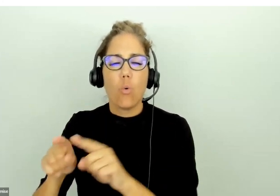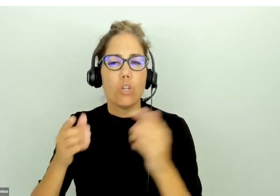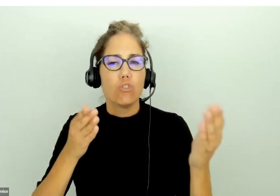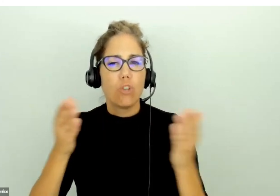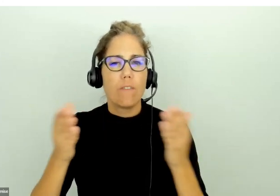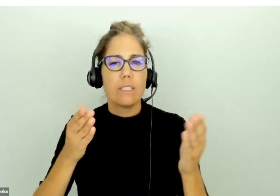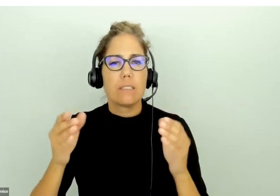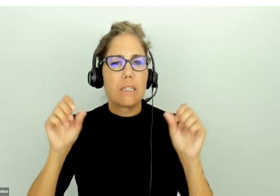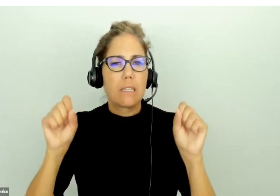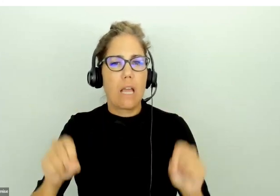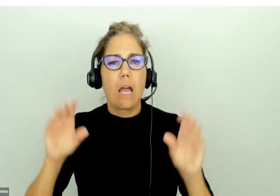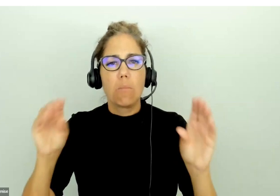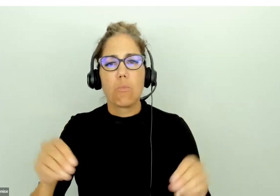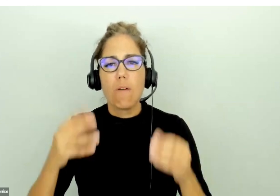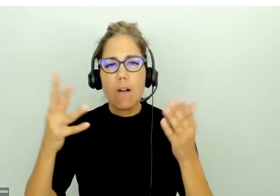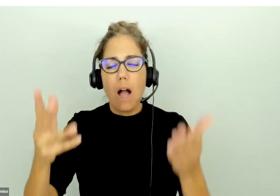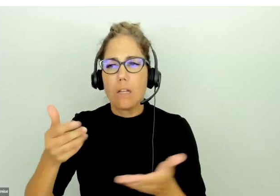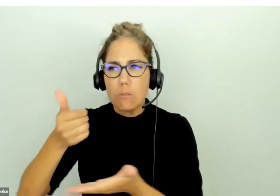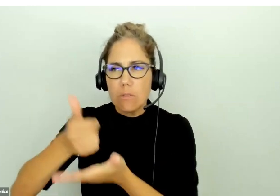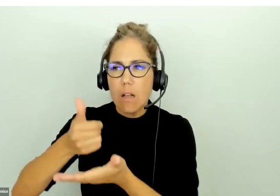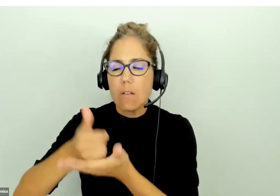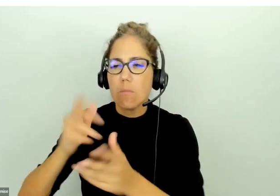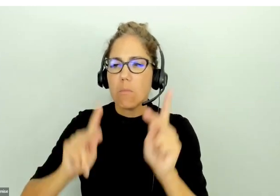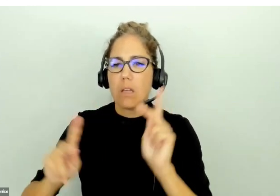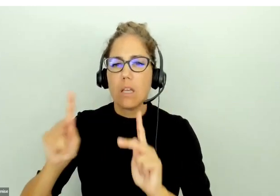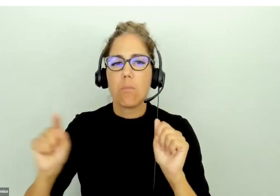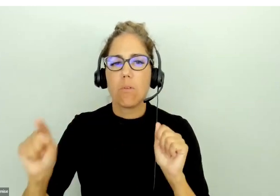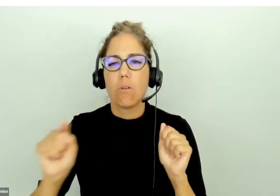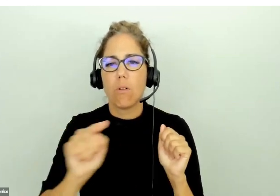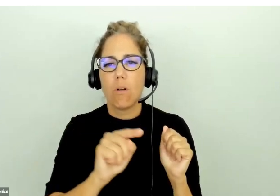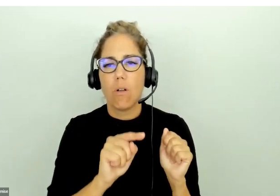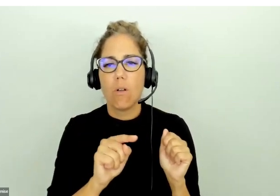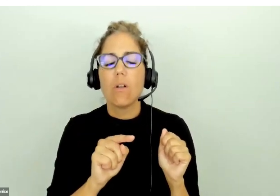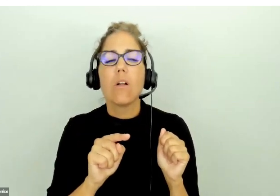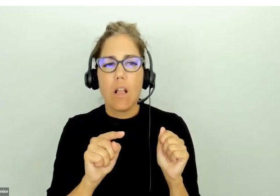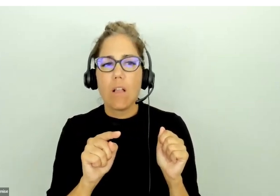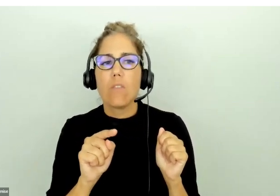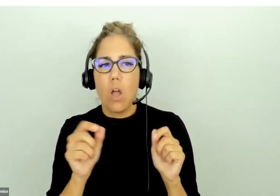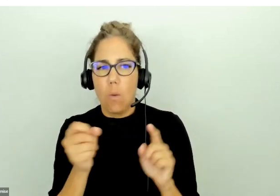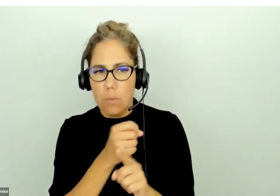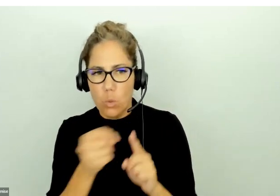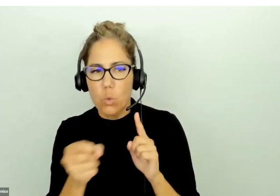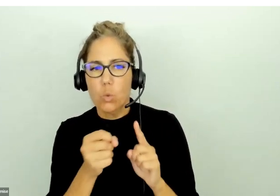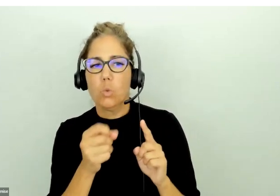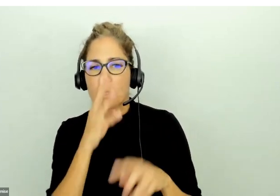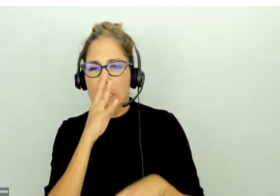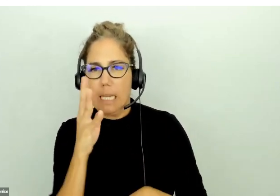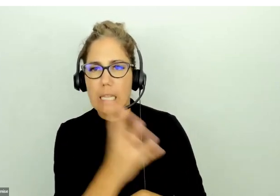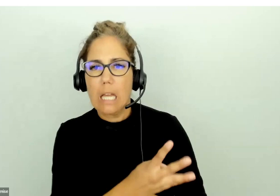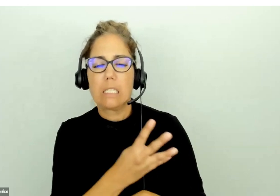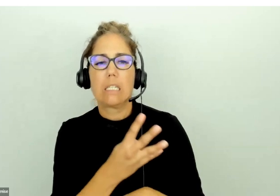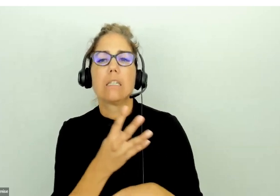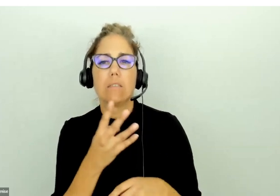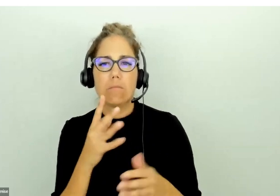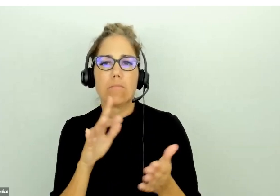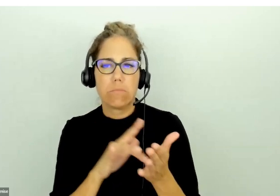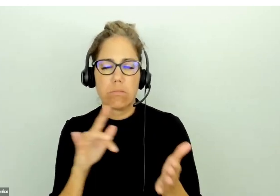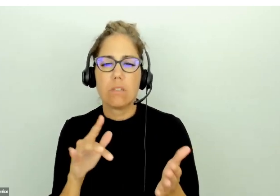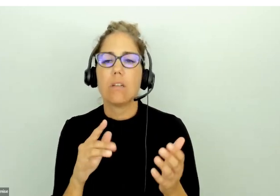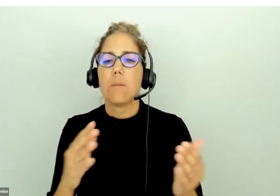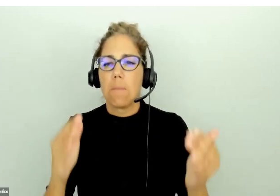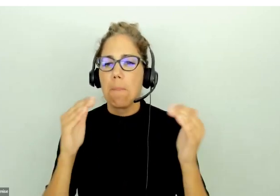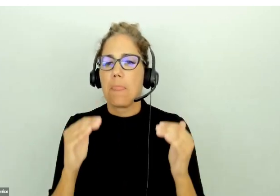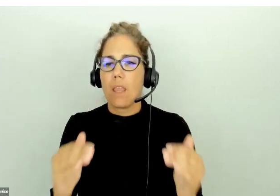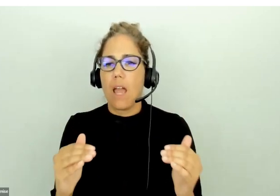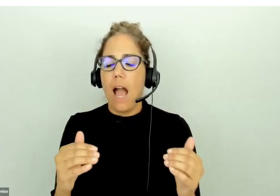be provided to assist people who are being abused and neglected. I'm really